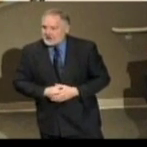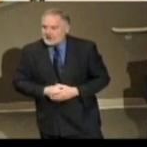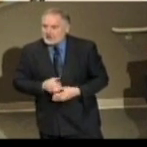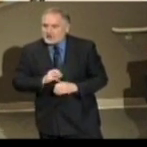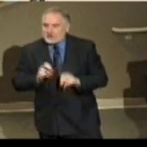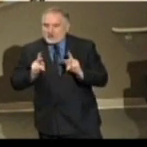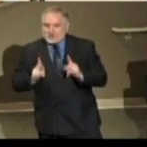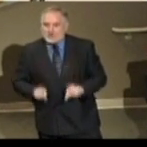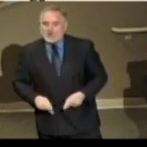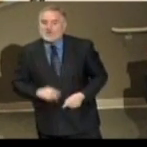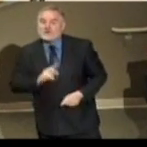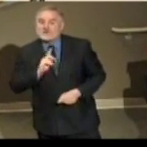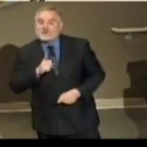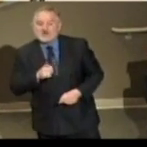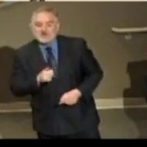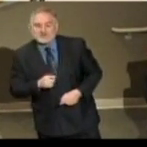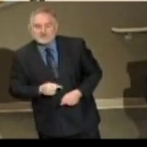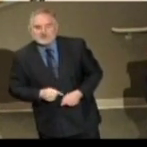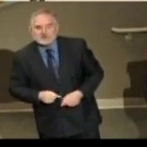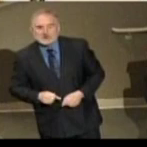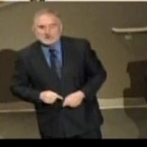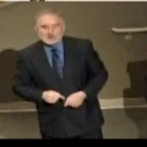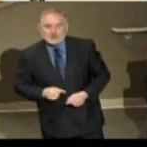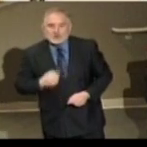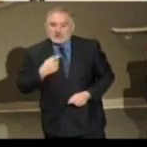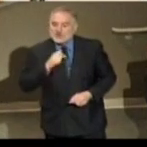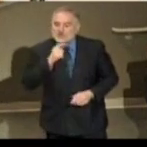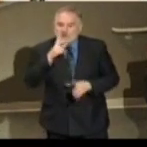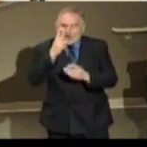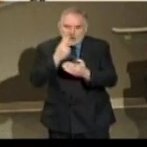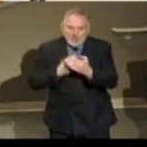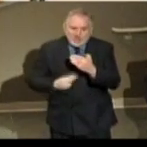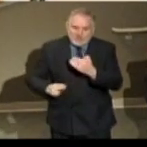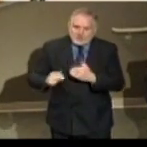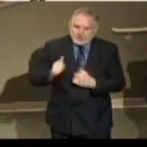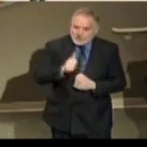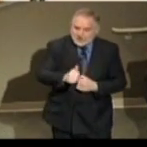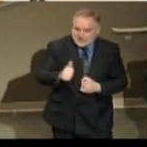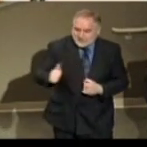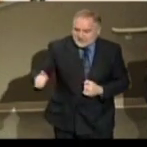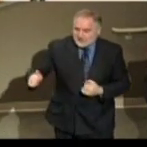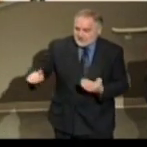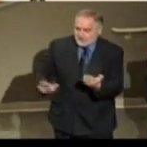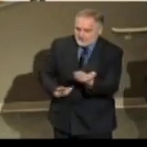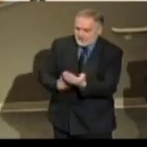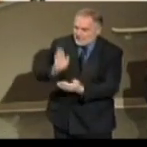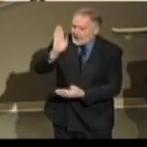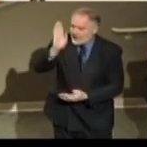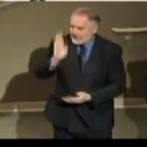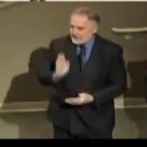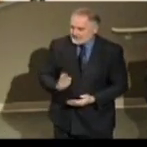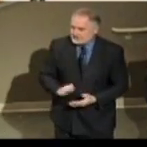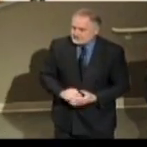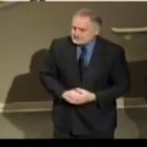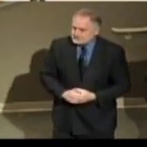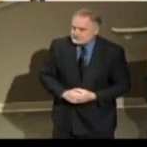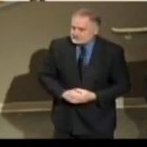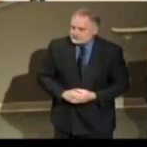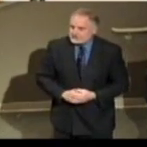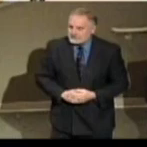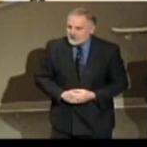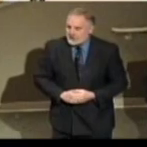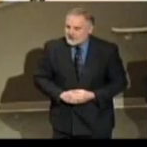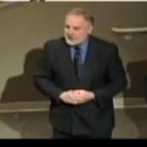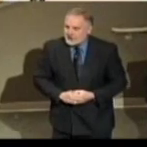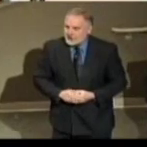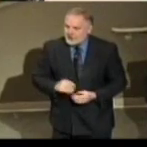No one is real who doesn't humble themselves in God's sight.